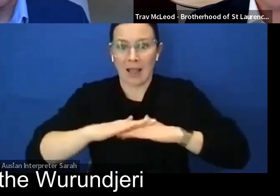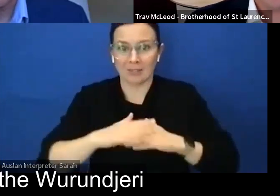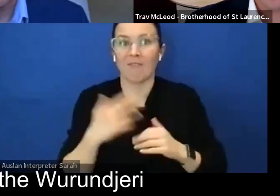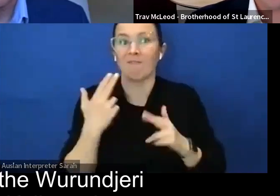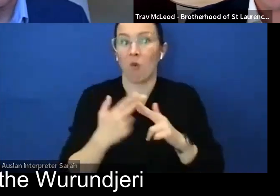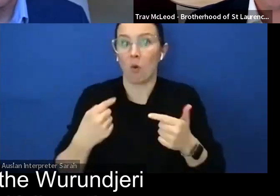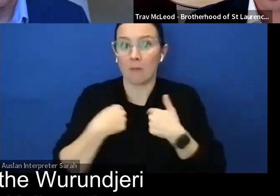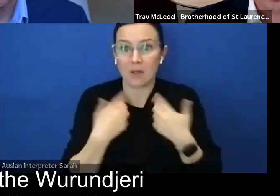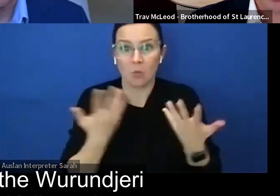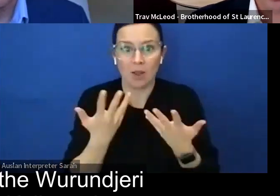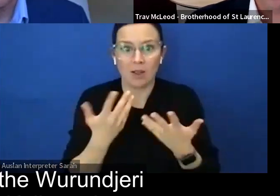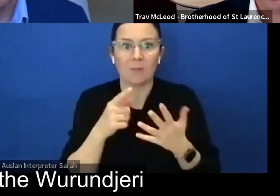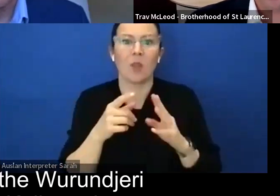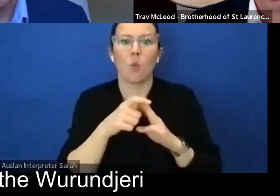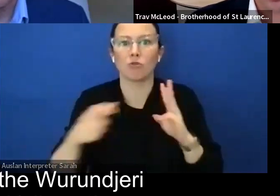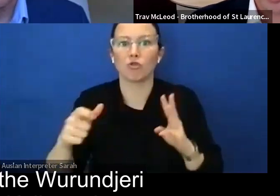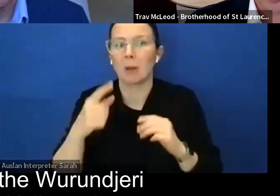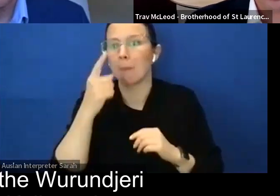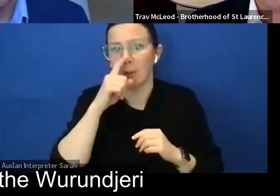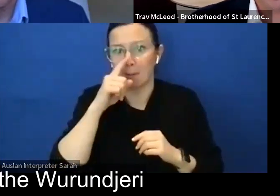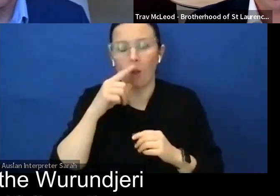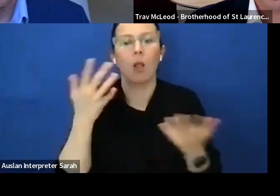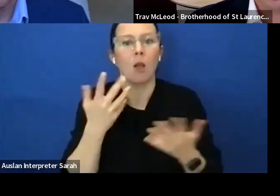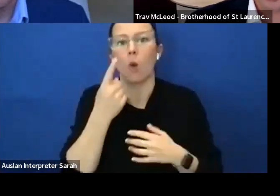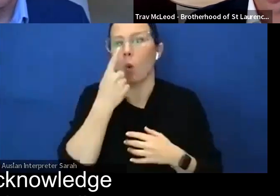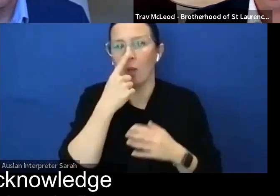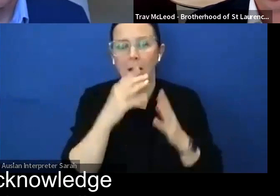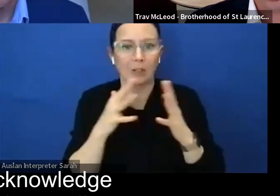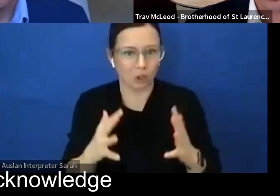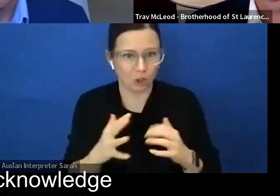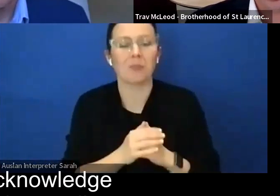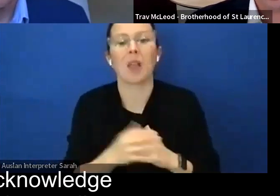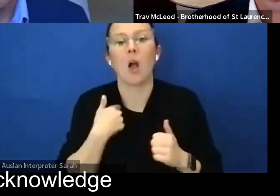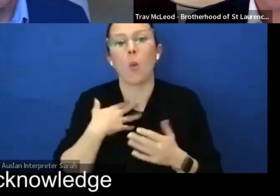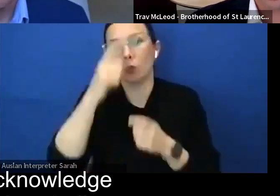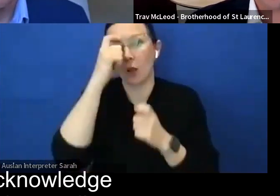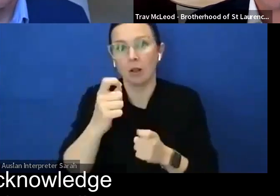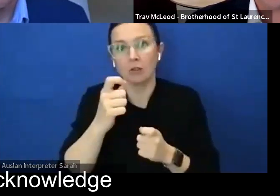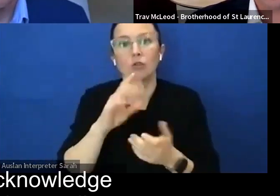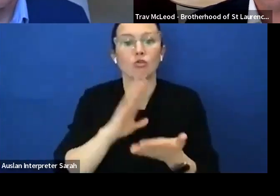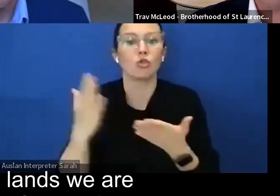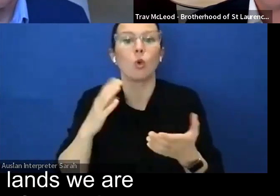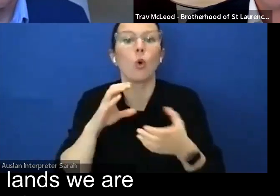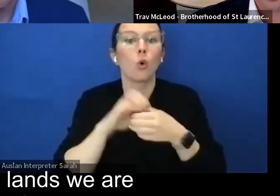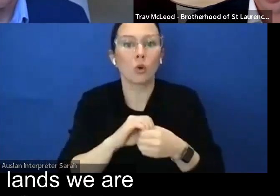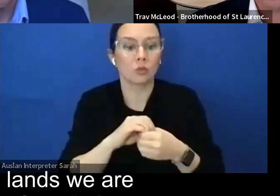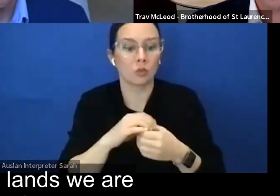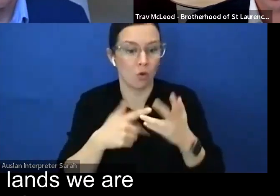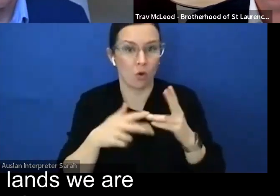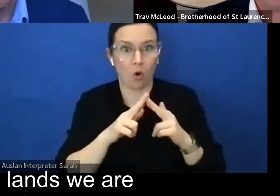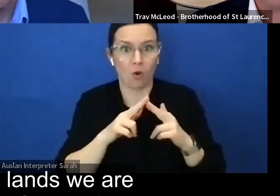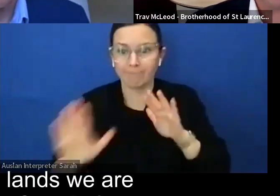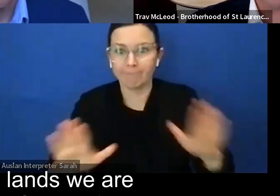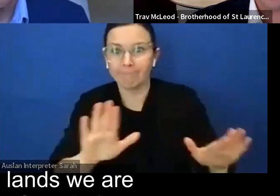me, that's the Wurundjeri people of the Kulin Nation. I'd like to acknowledge the traditional custodians of the various